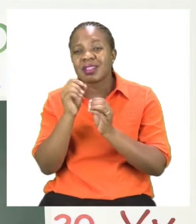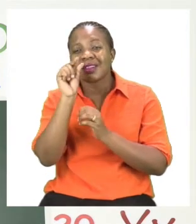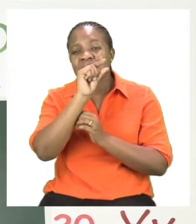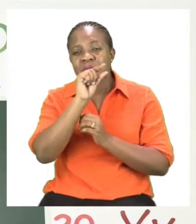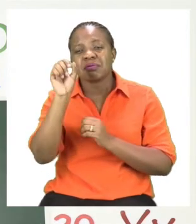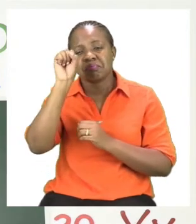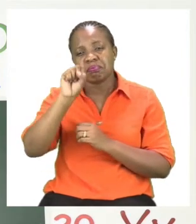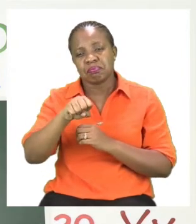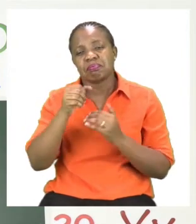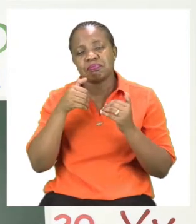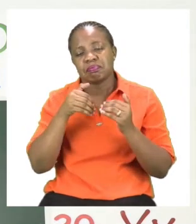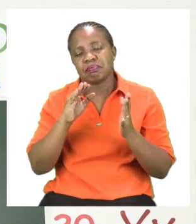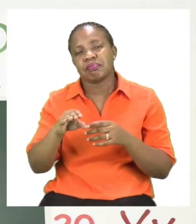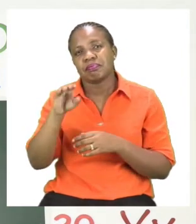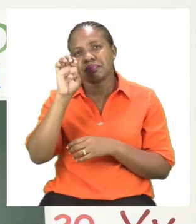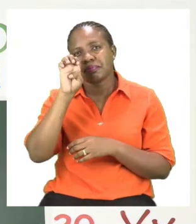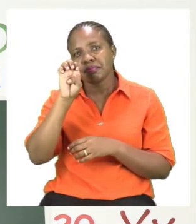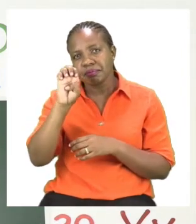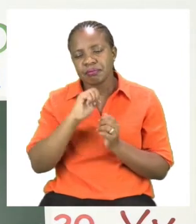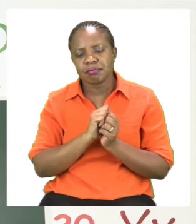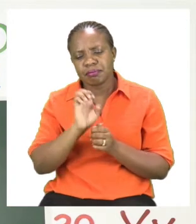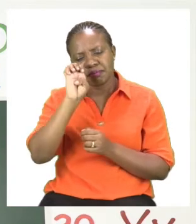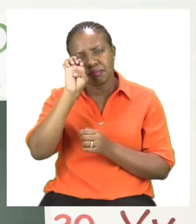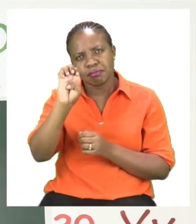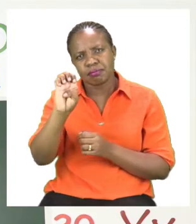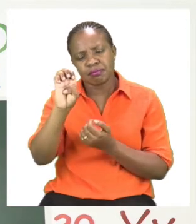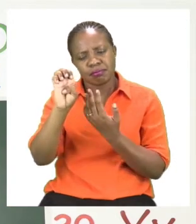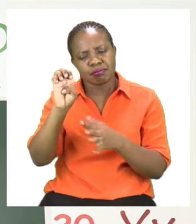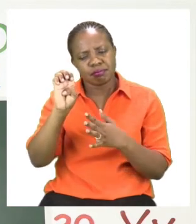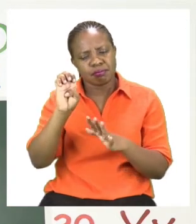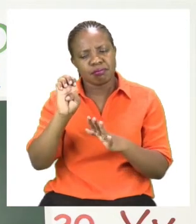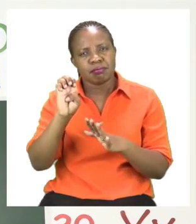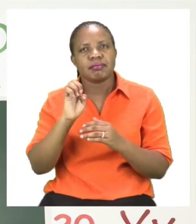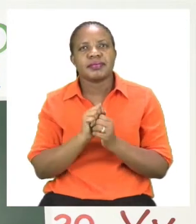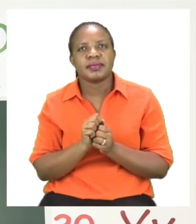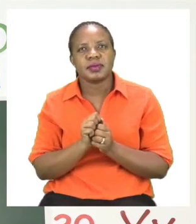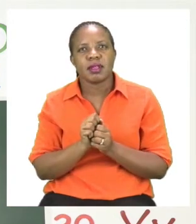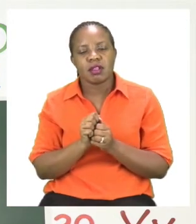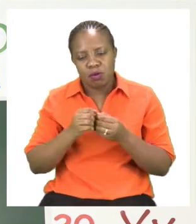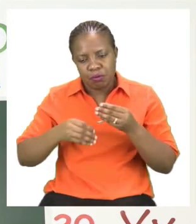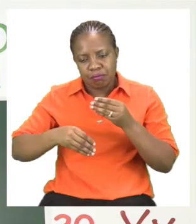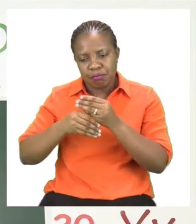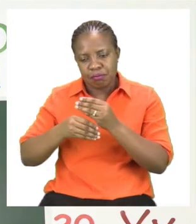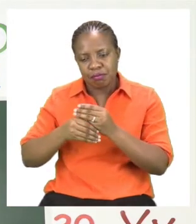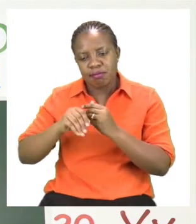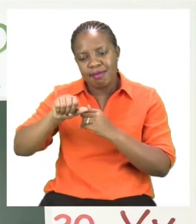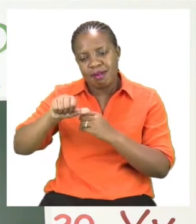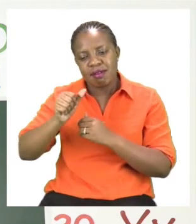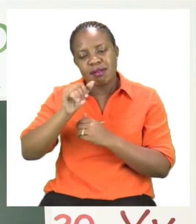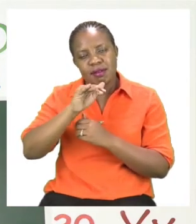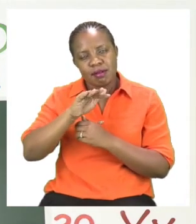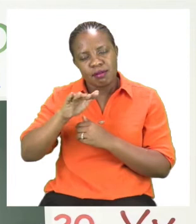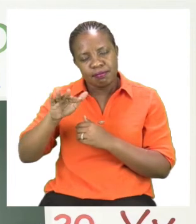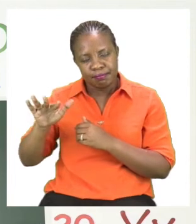already have our E. So now we need to put the next letters going down. So we have